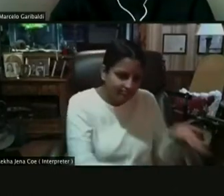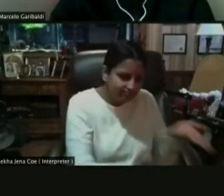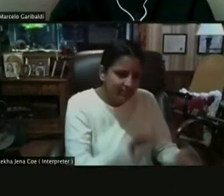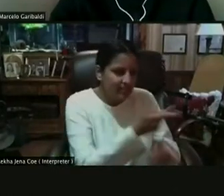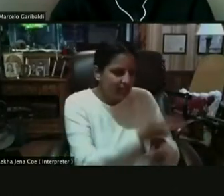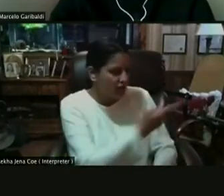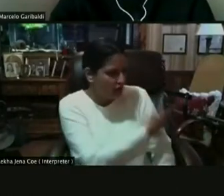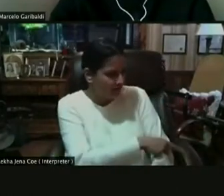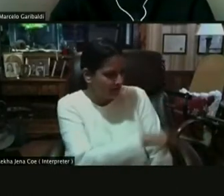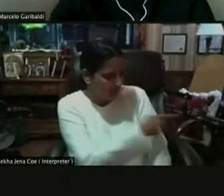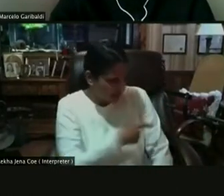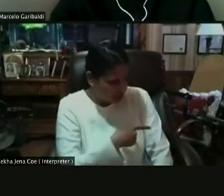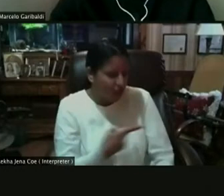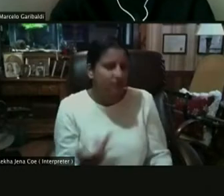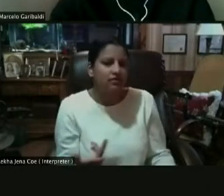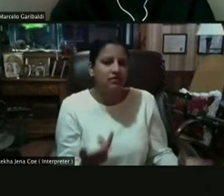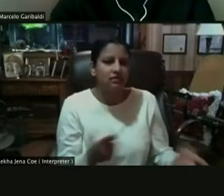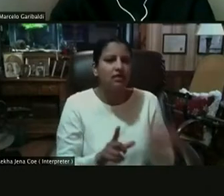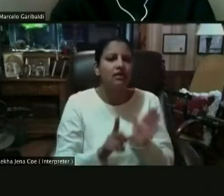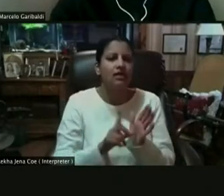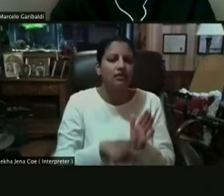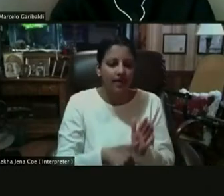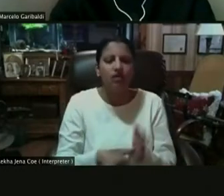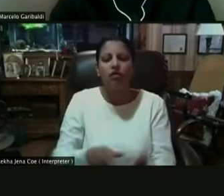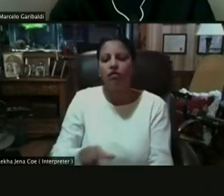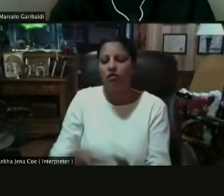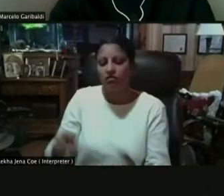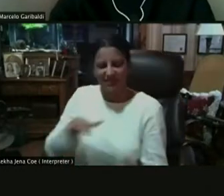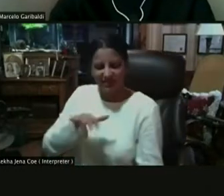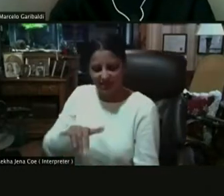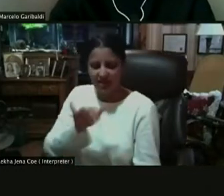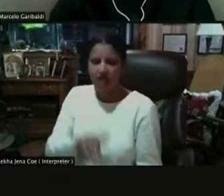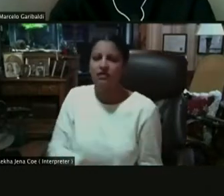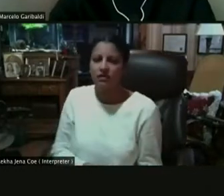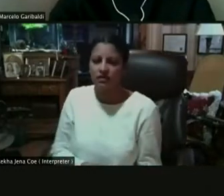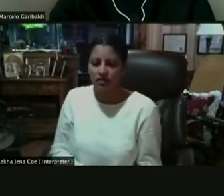questions to the bench and then back again to the bedside.